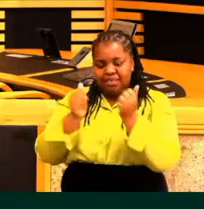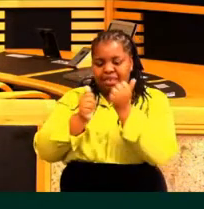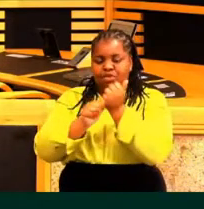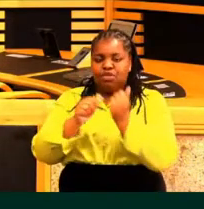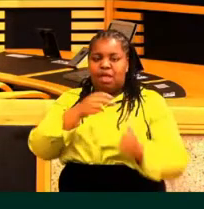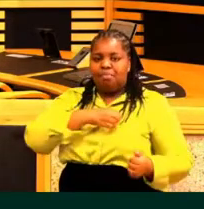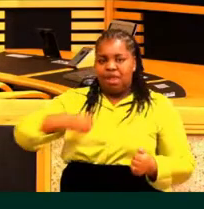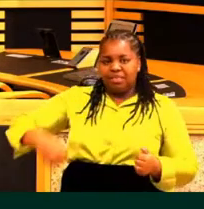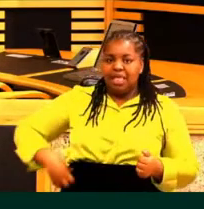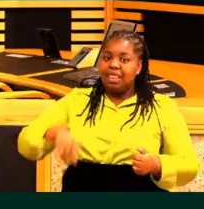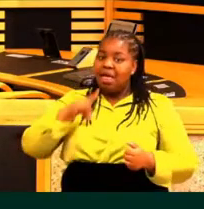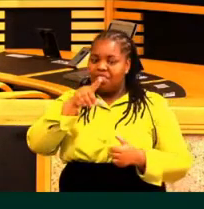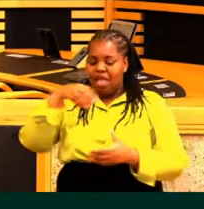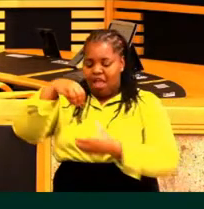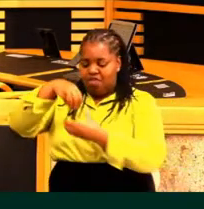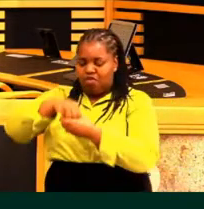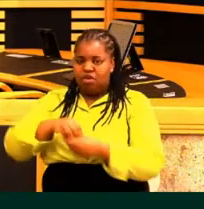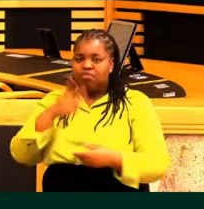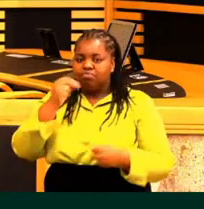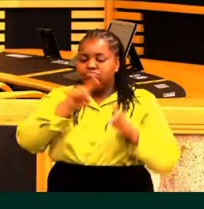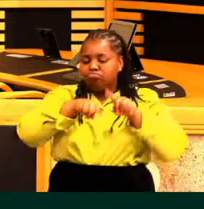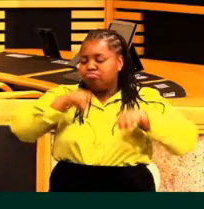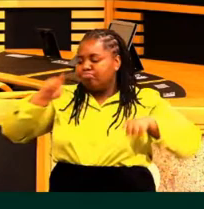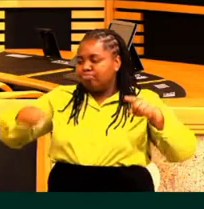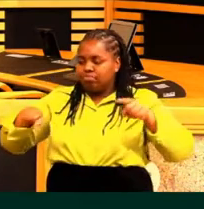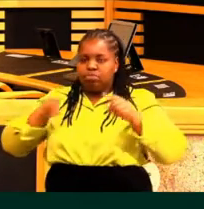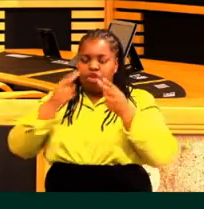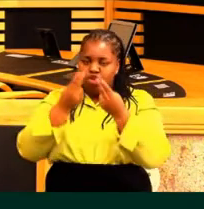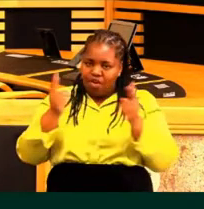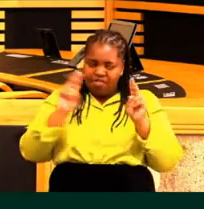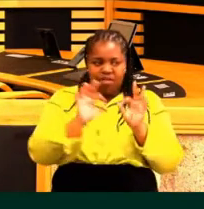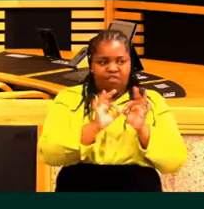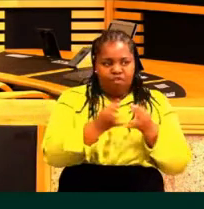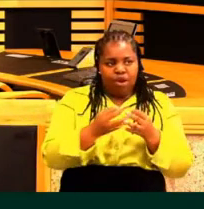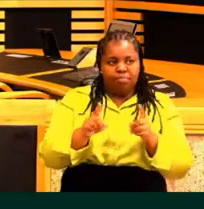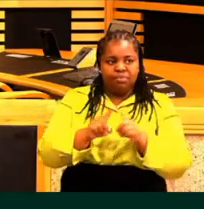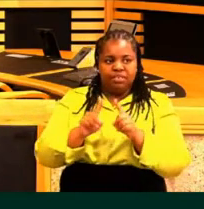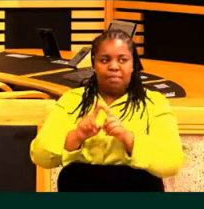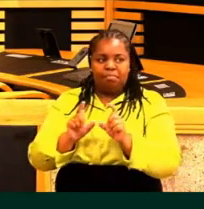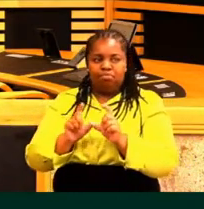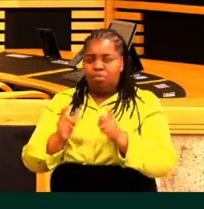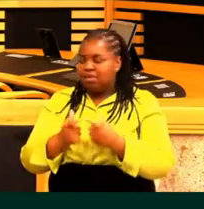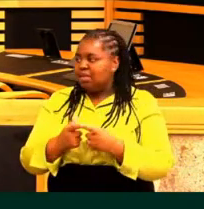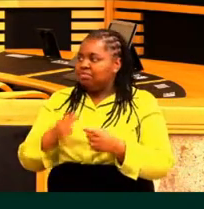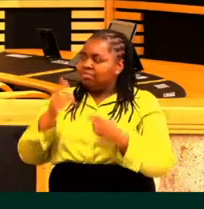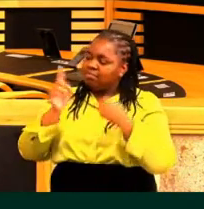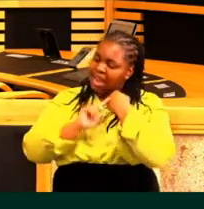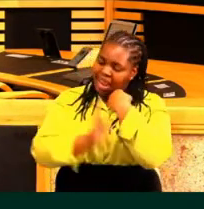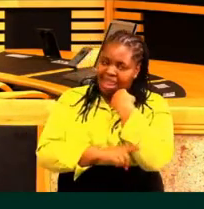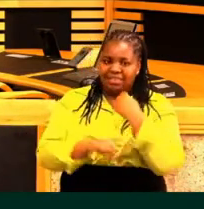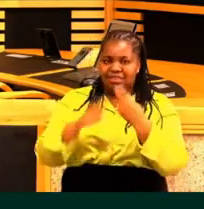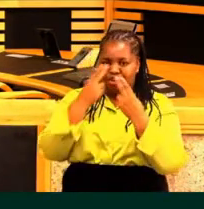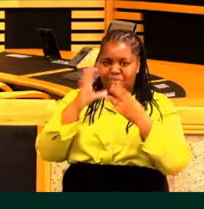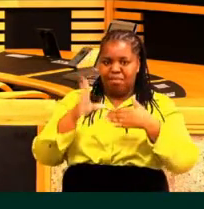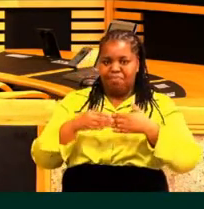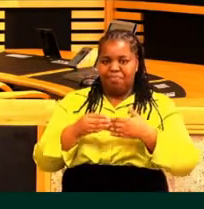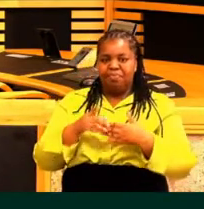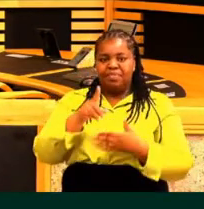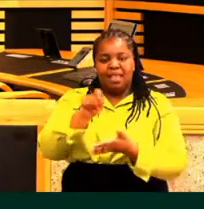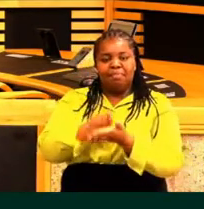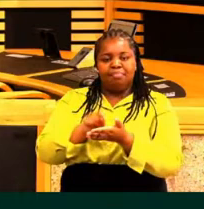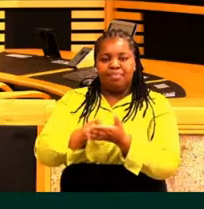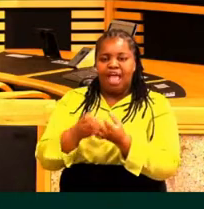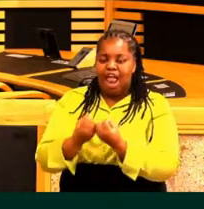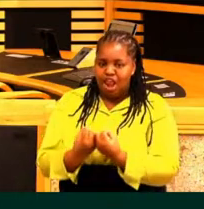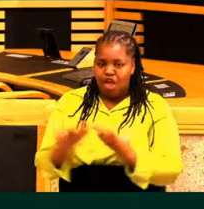and also formed part of various institutional forums and committees lastly honorable members he has written a